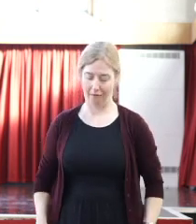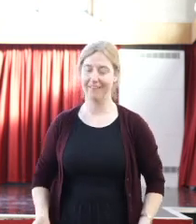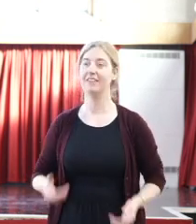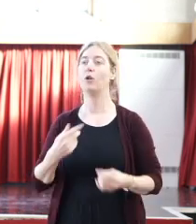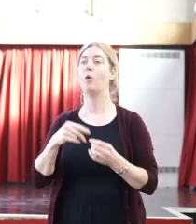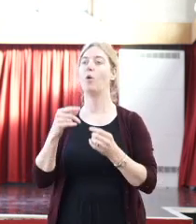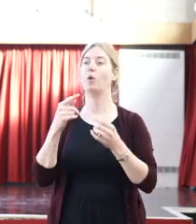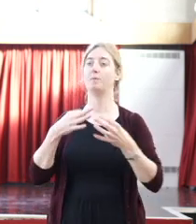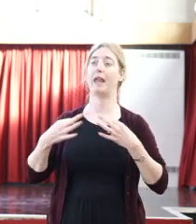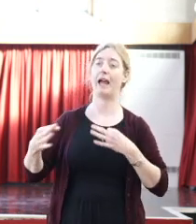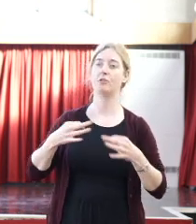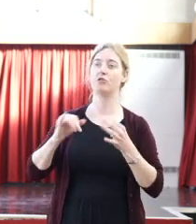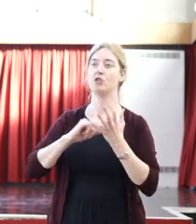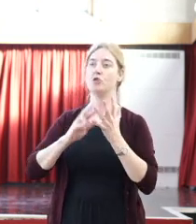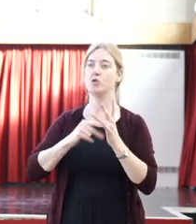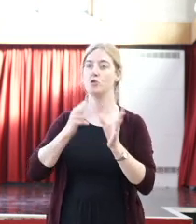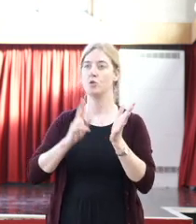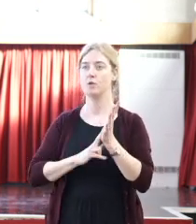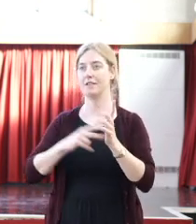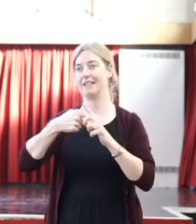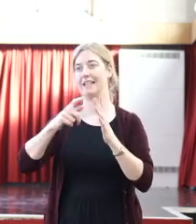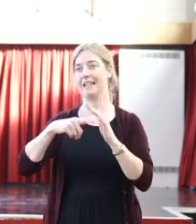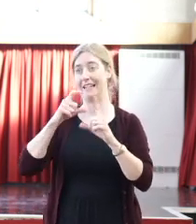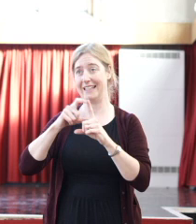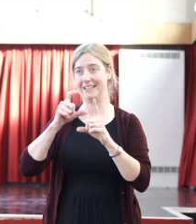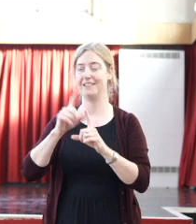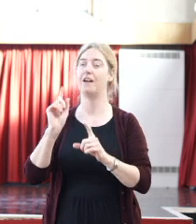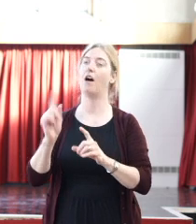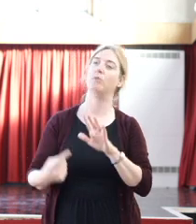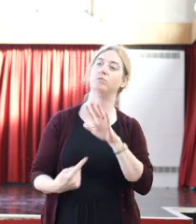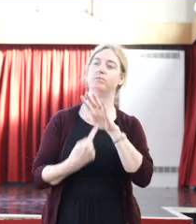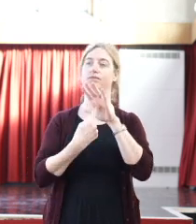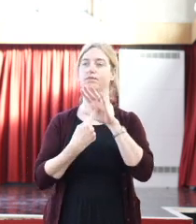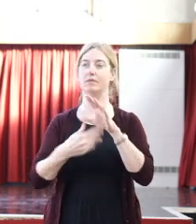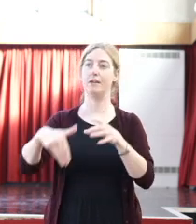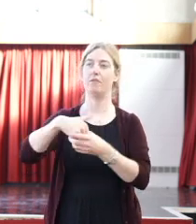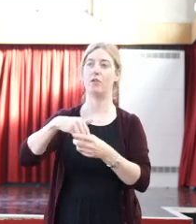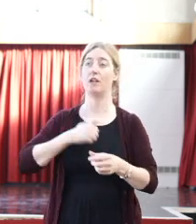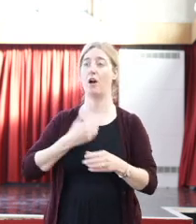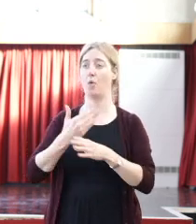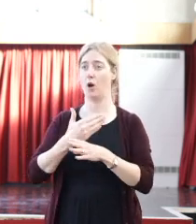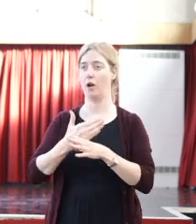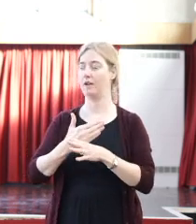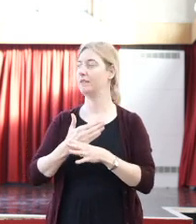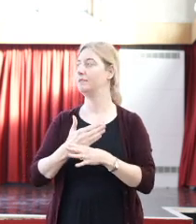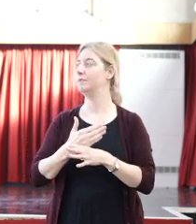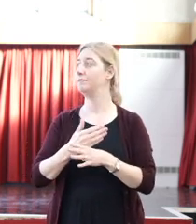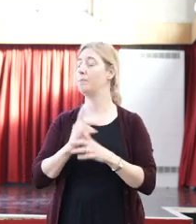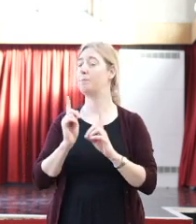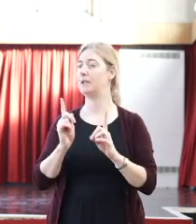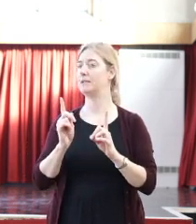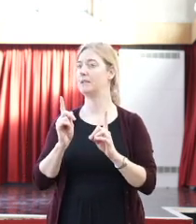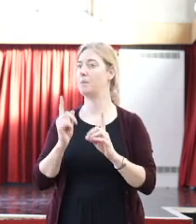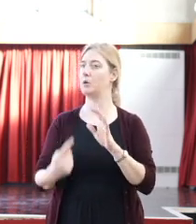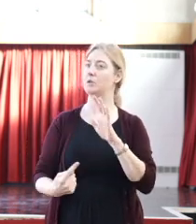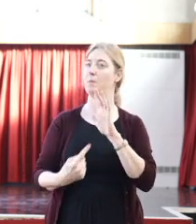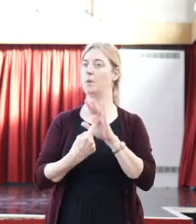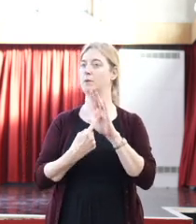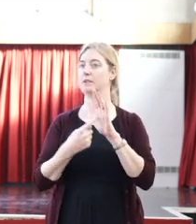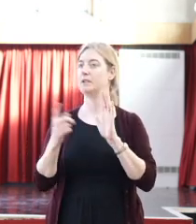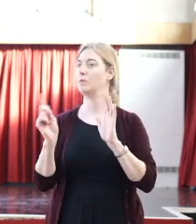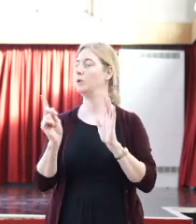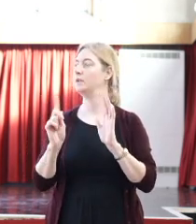Kidd, are essential on how we undertake our work. But arguably, more important than